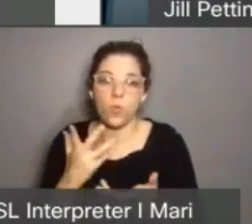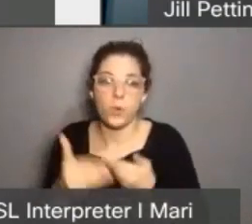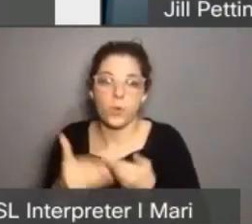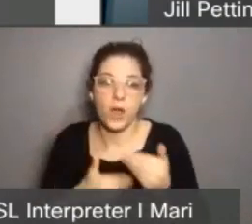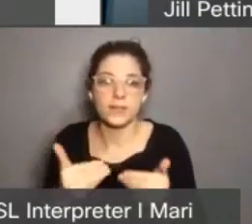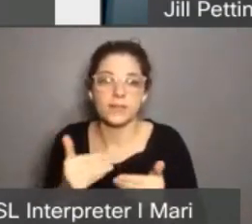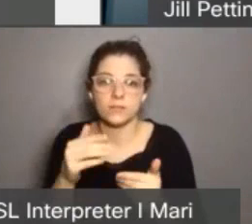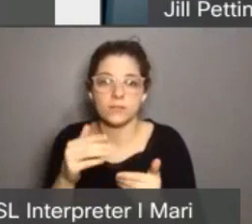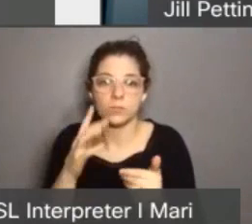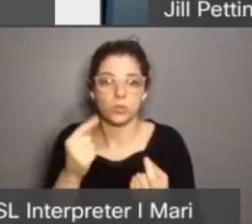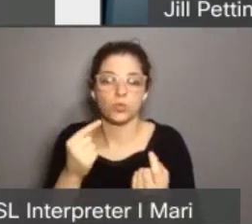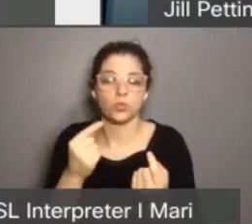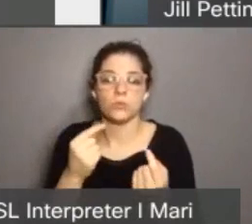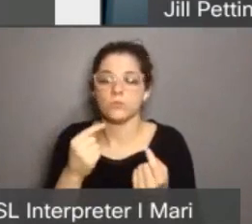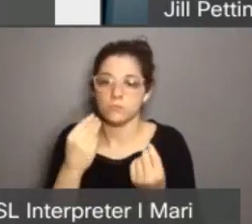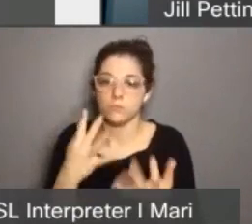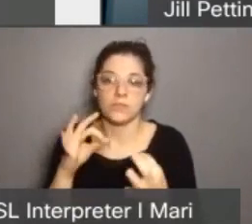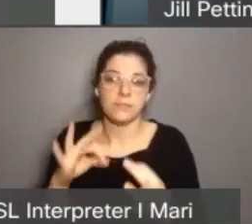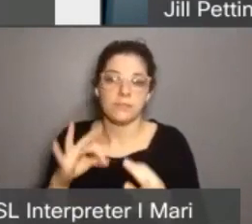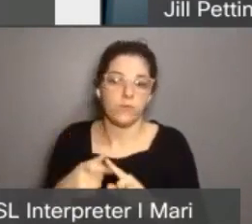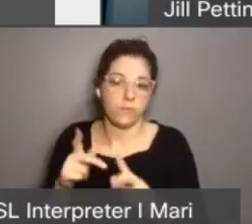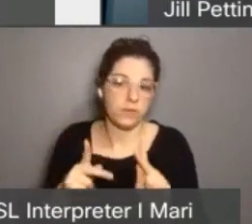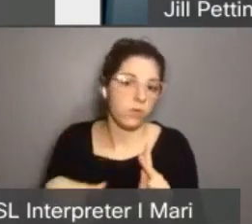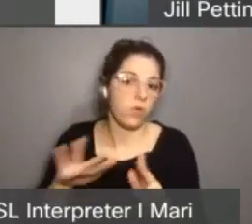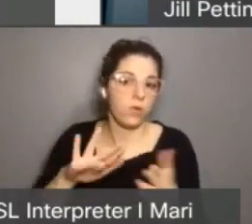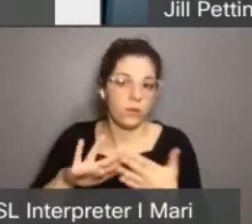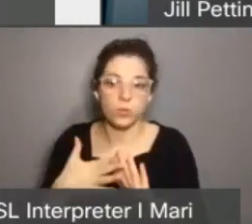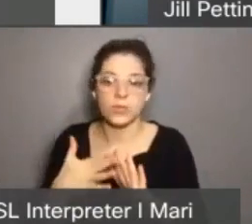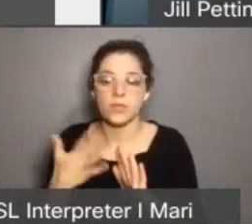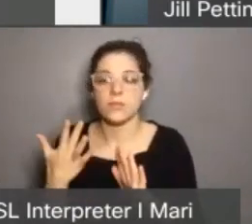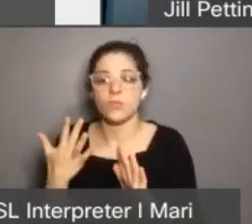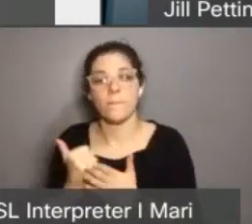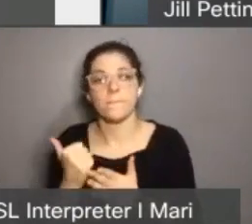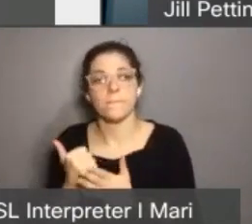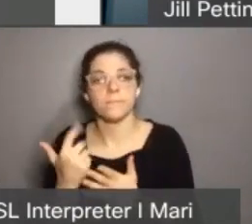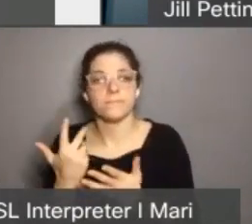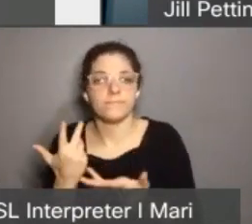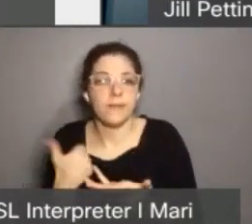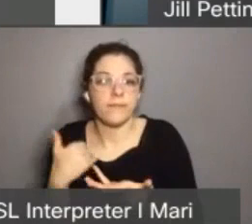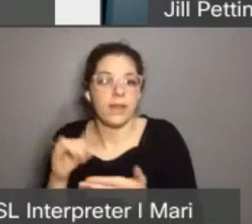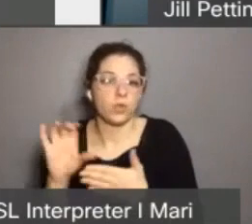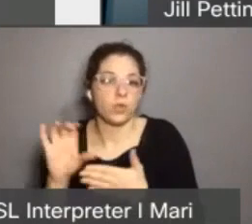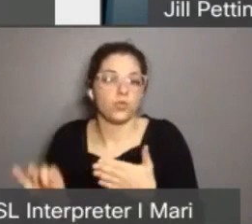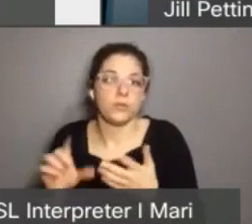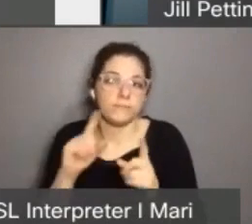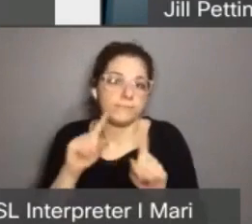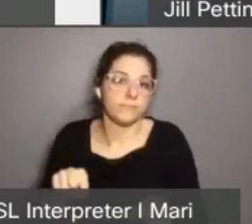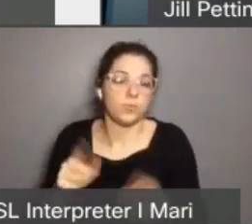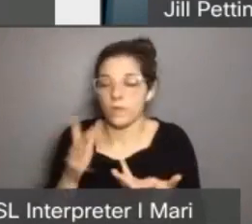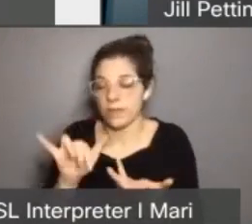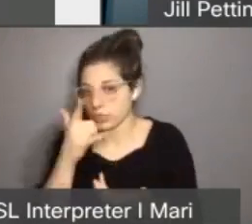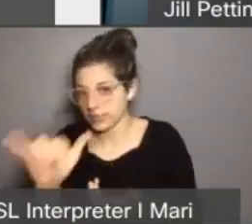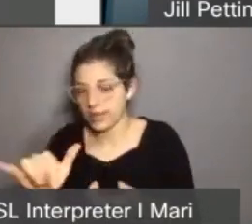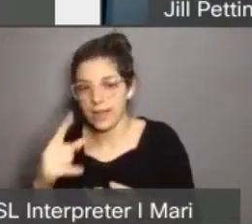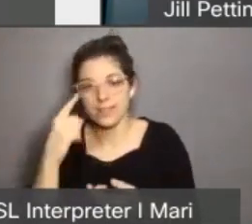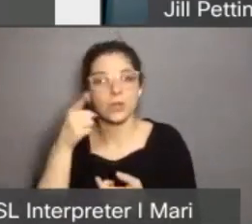going to go about getting that input from people from the community in order to help come to that conclusion, whatever that is. And I think you